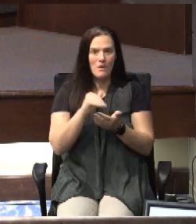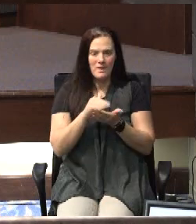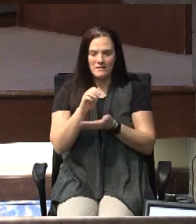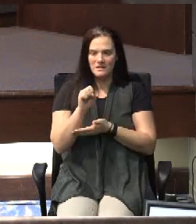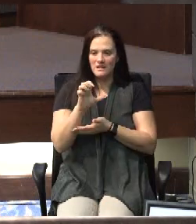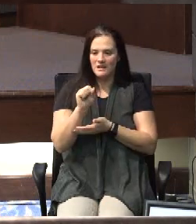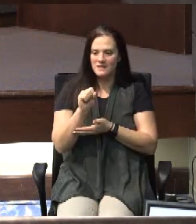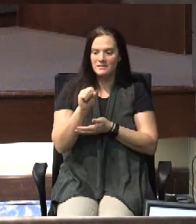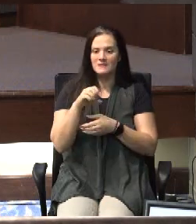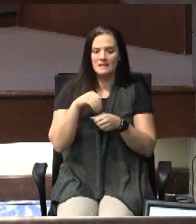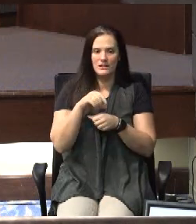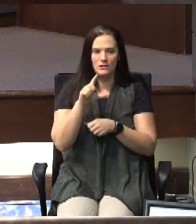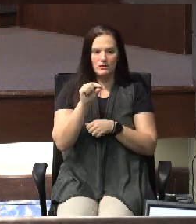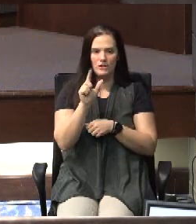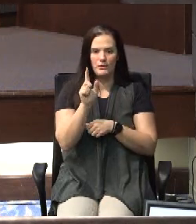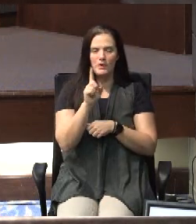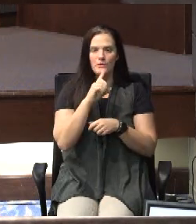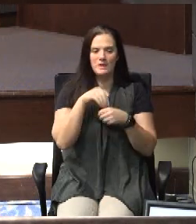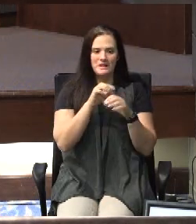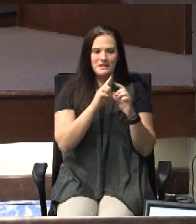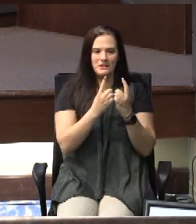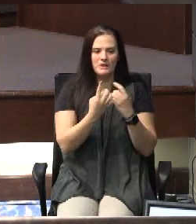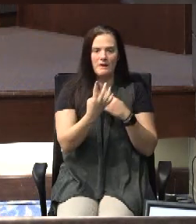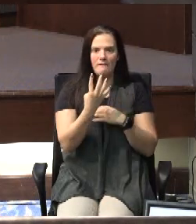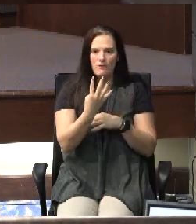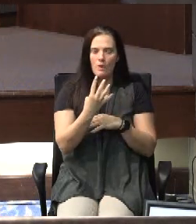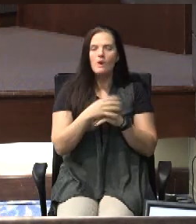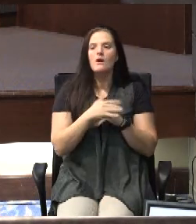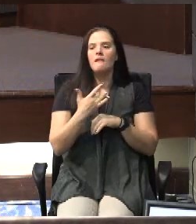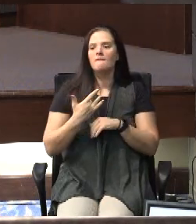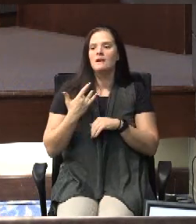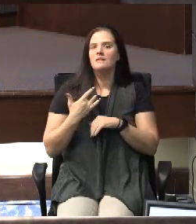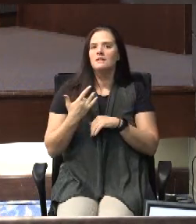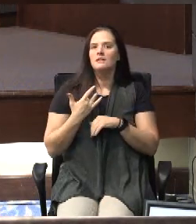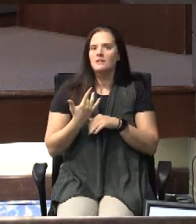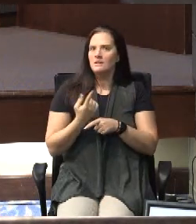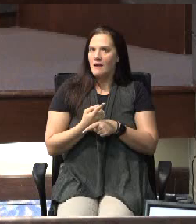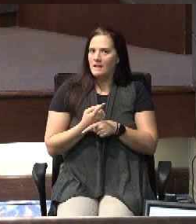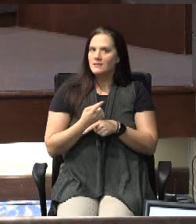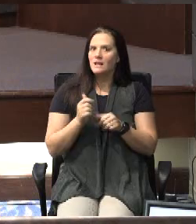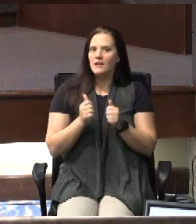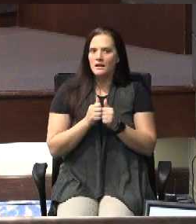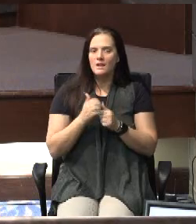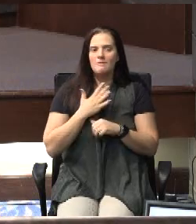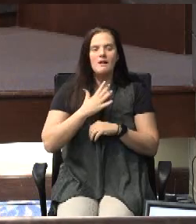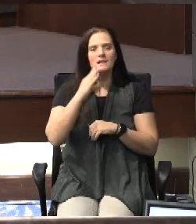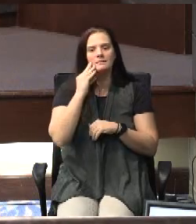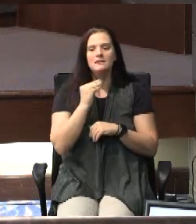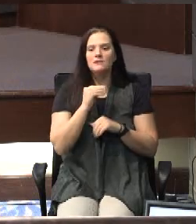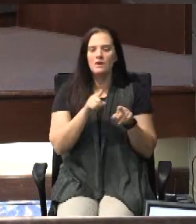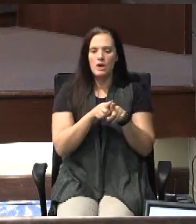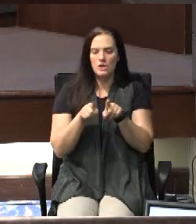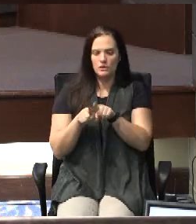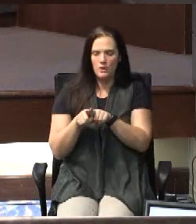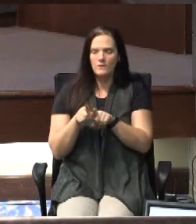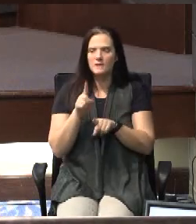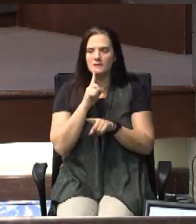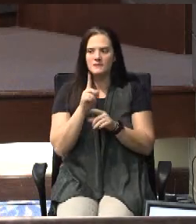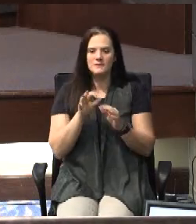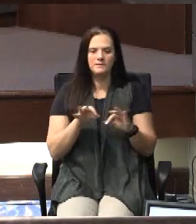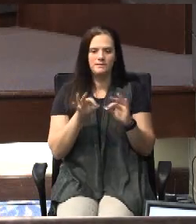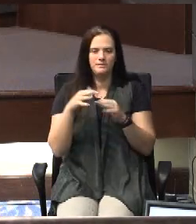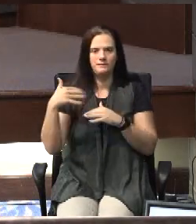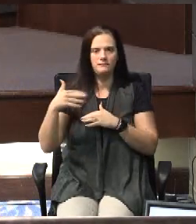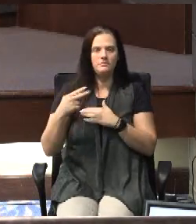cases in 2021 were in District 4 feels right with my experience, and also that is just